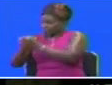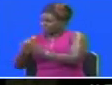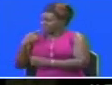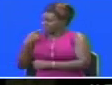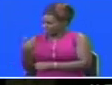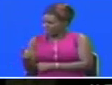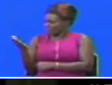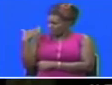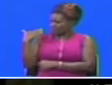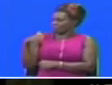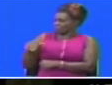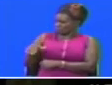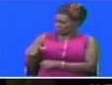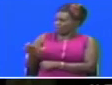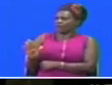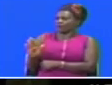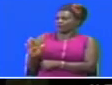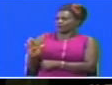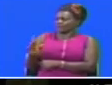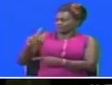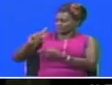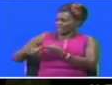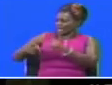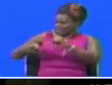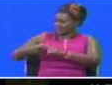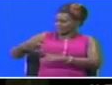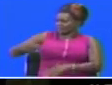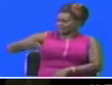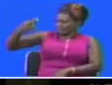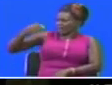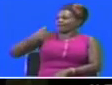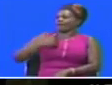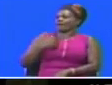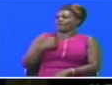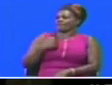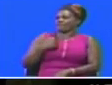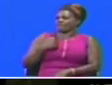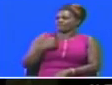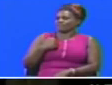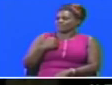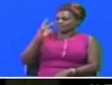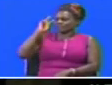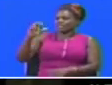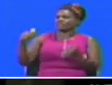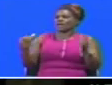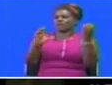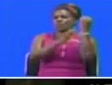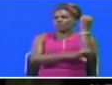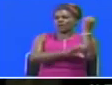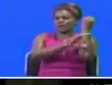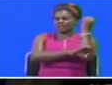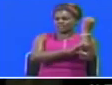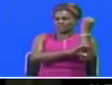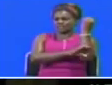that they've set the highest standards so far ever seen in this country in the era of, in the return